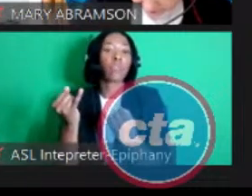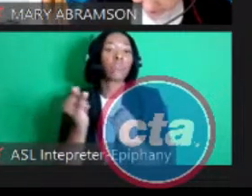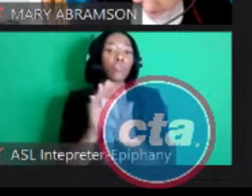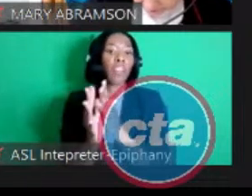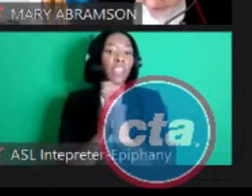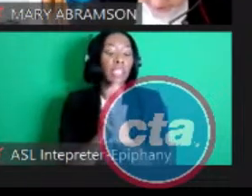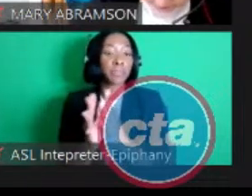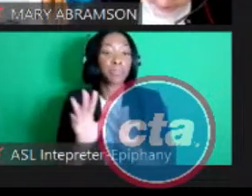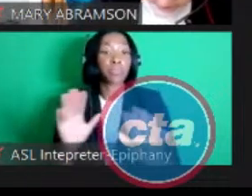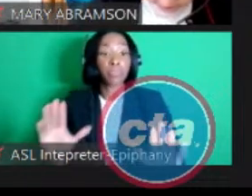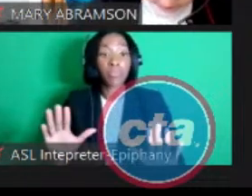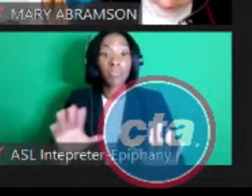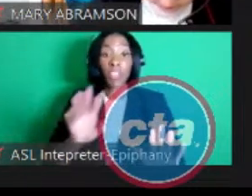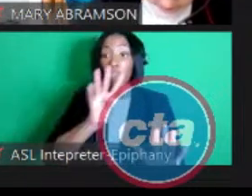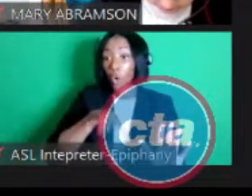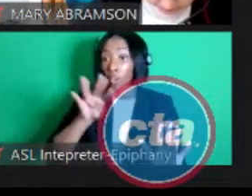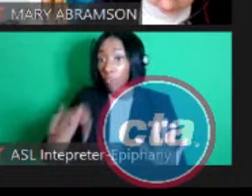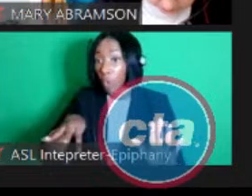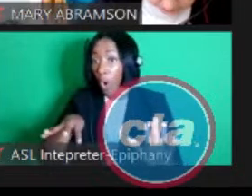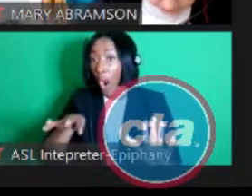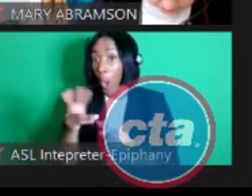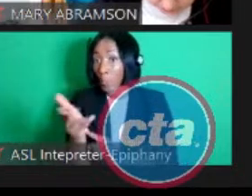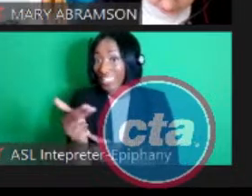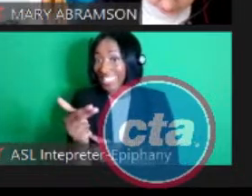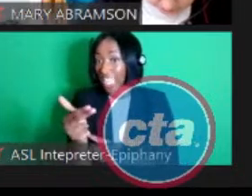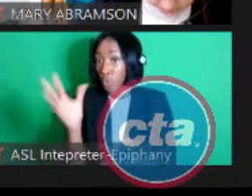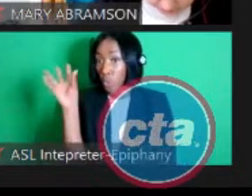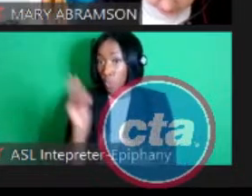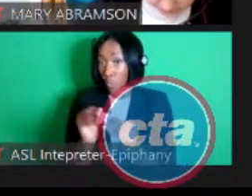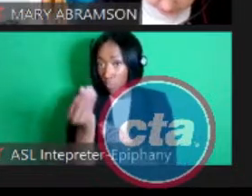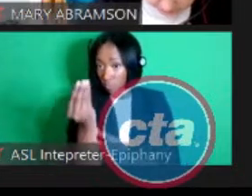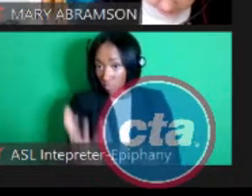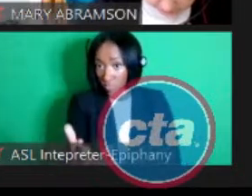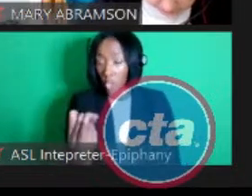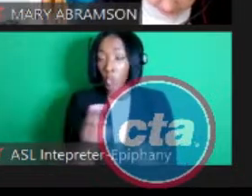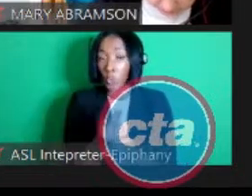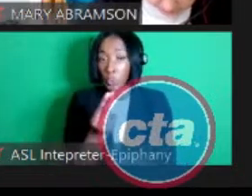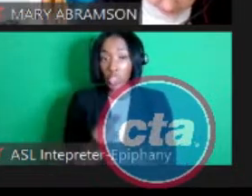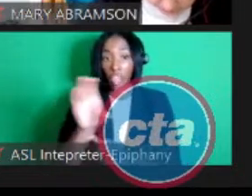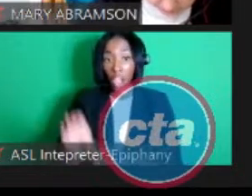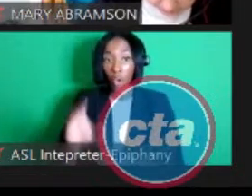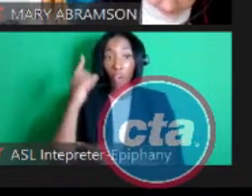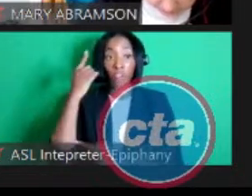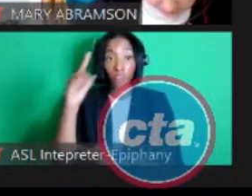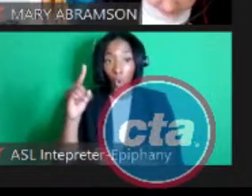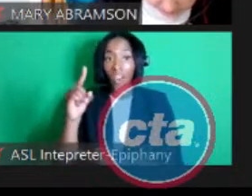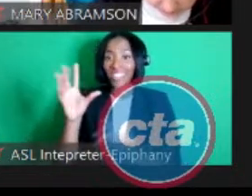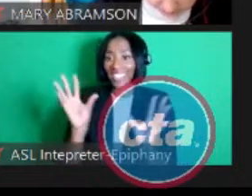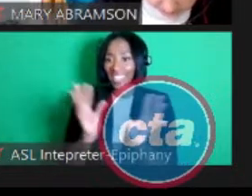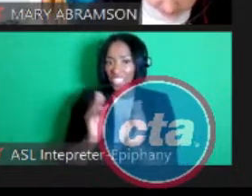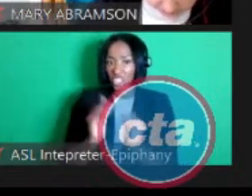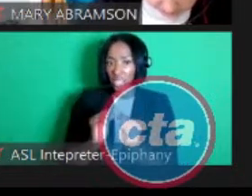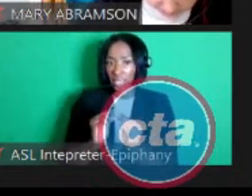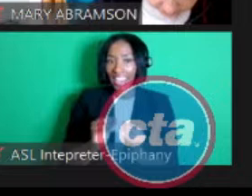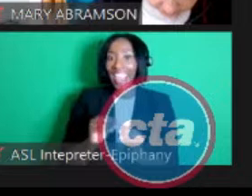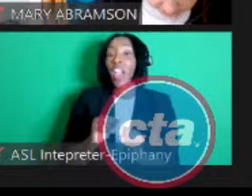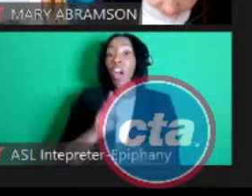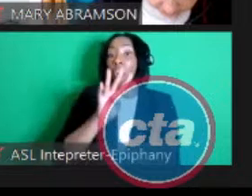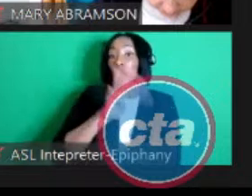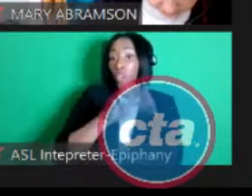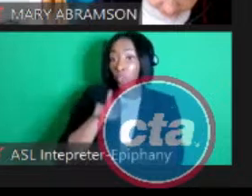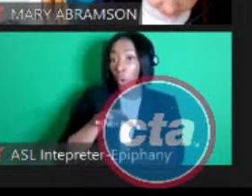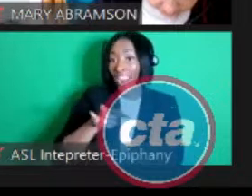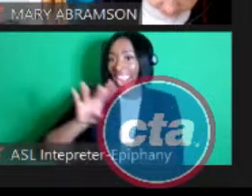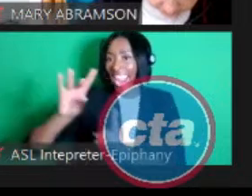there's 44 hotels total, just as an FYI, being used in Chicago for the convention. 8 of which are the